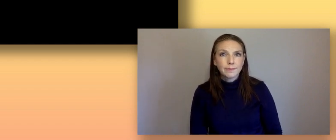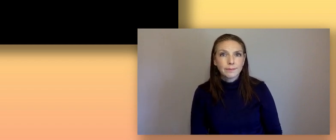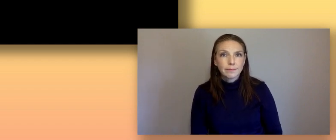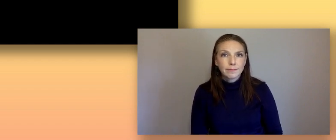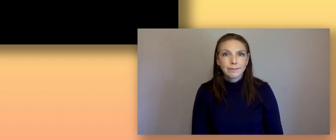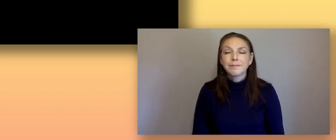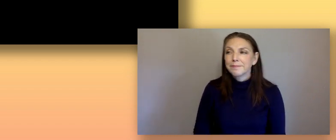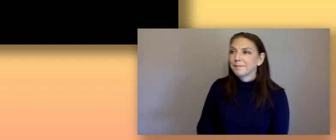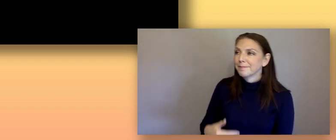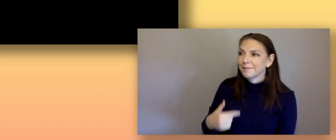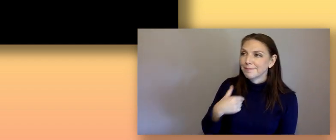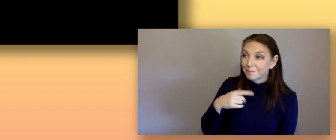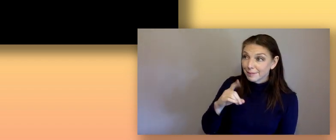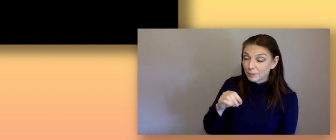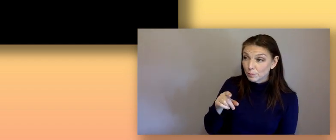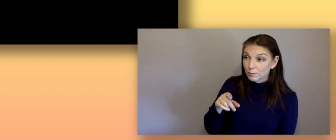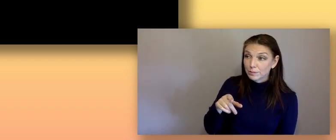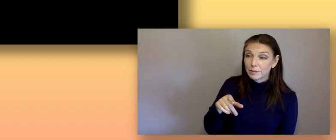do.